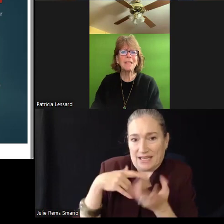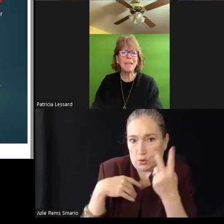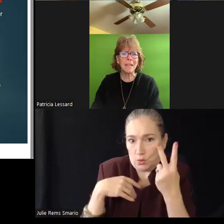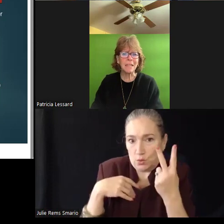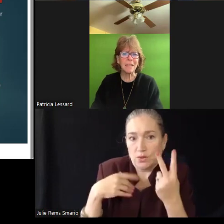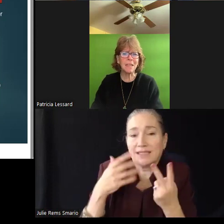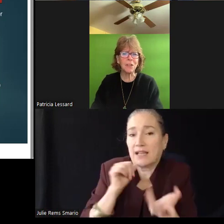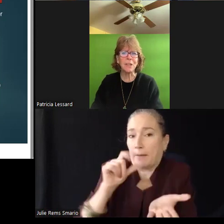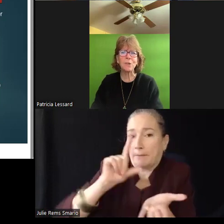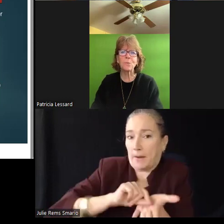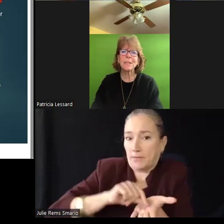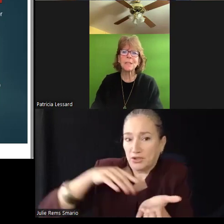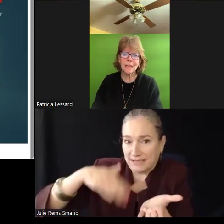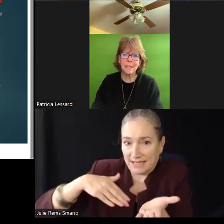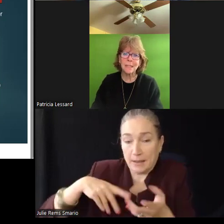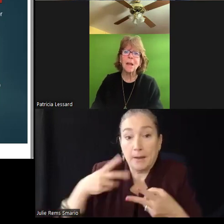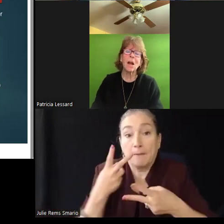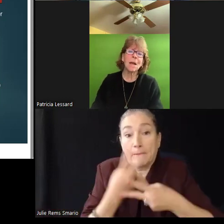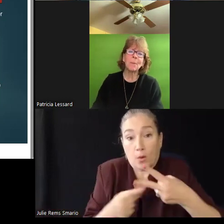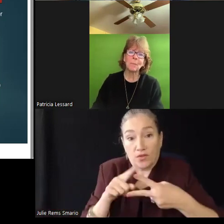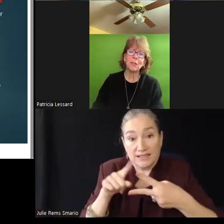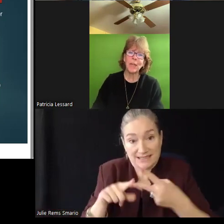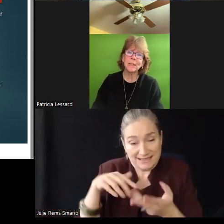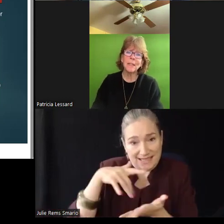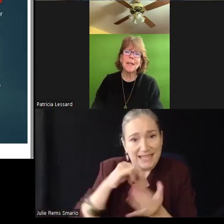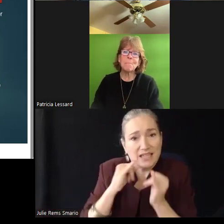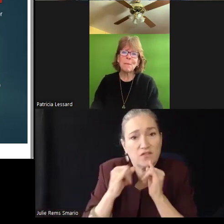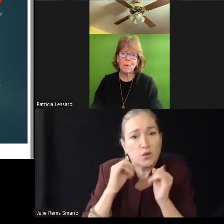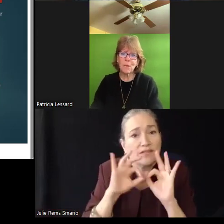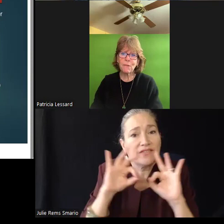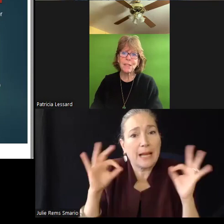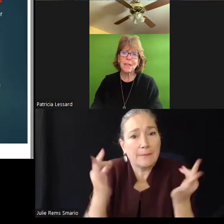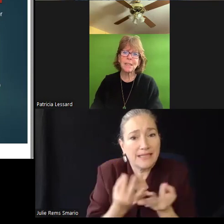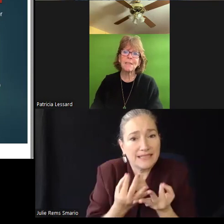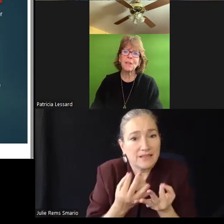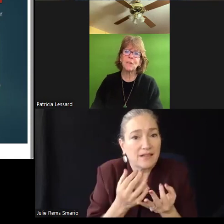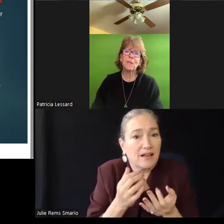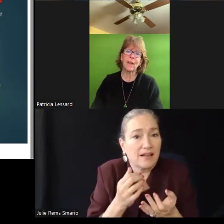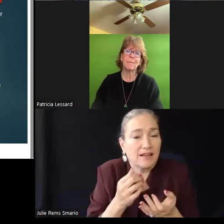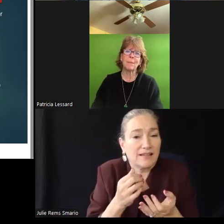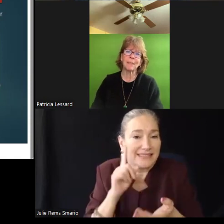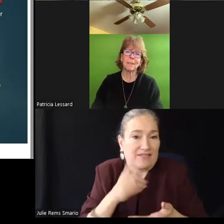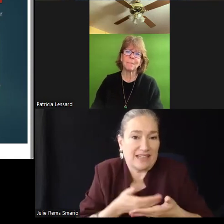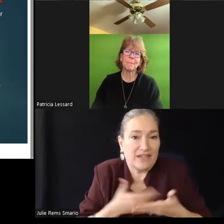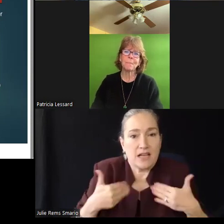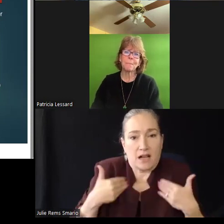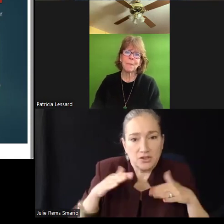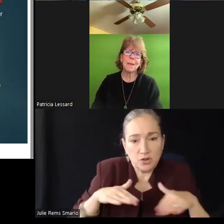have had studies. I think they just had 2 recent studies that are not published yet, but both of these studies have interviewed